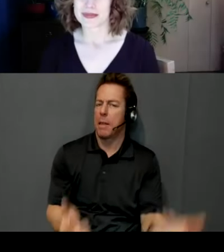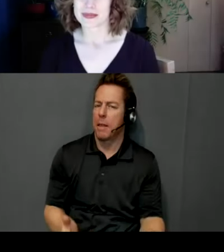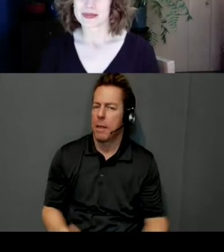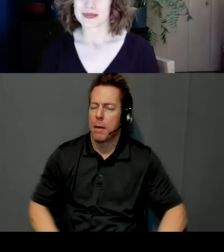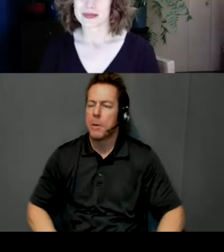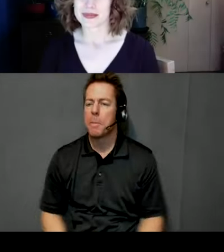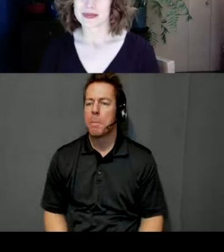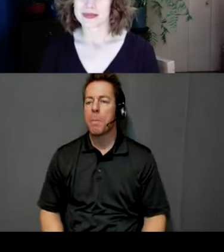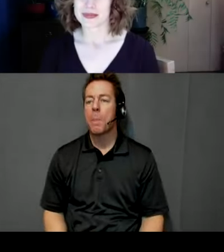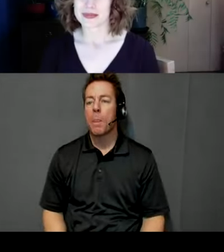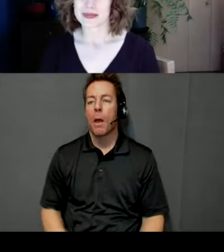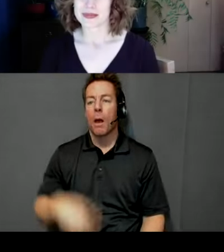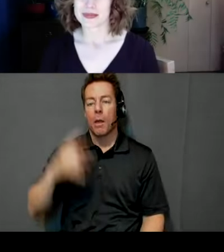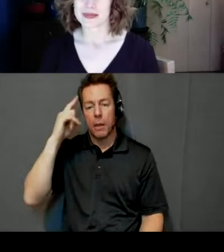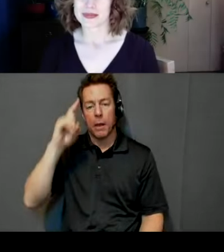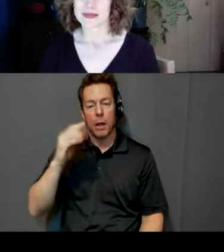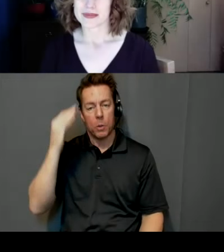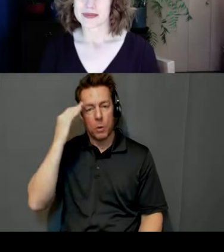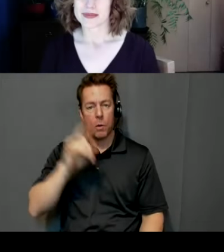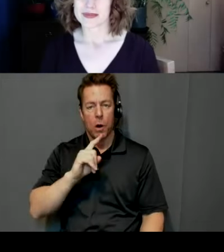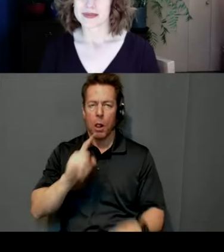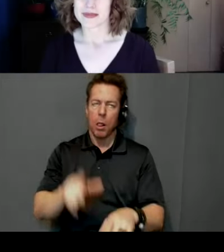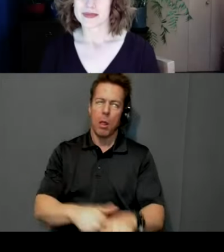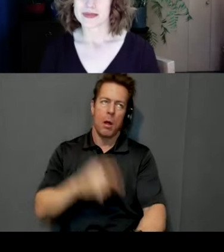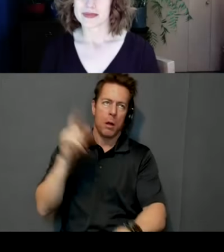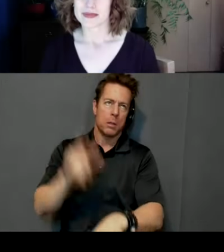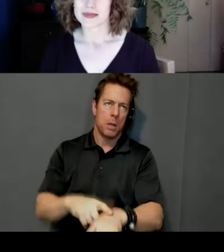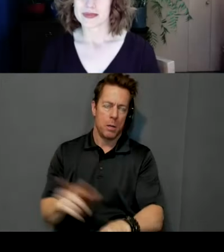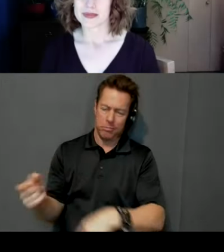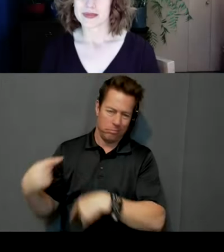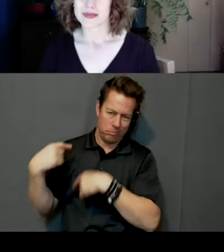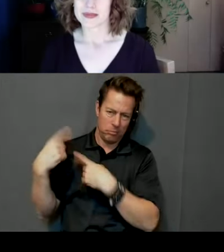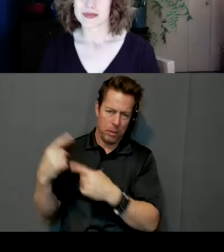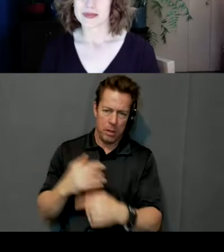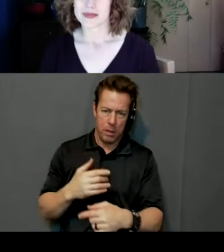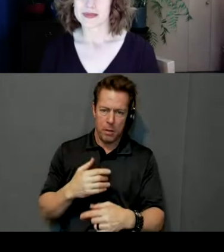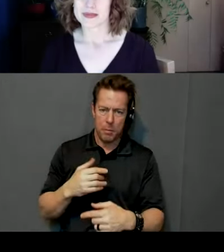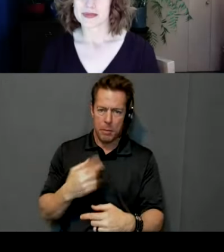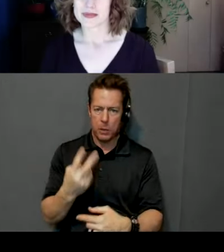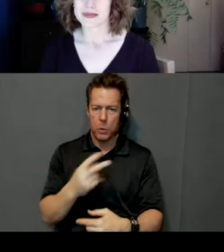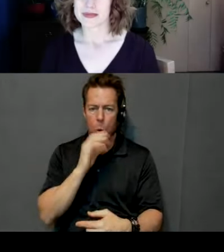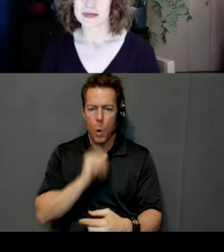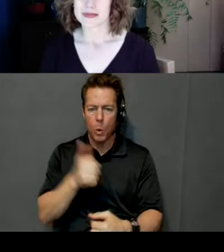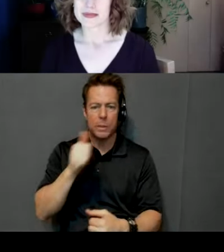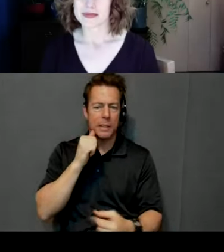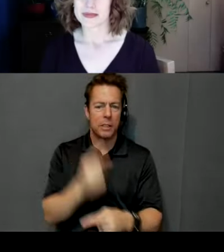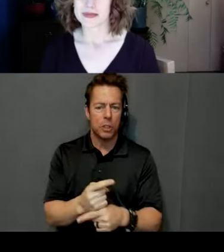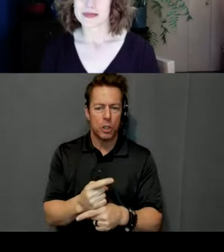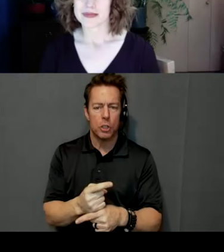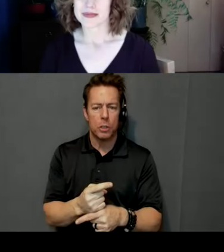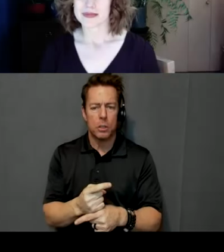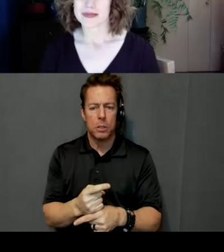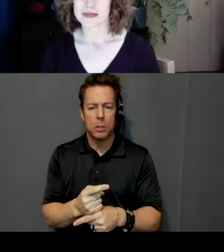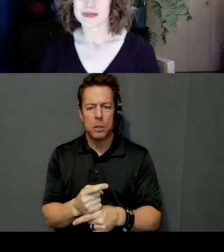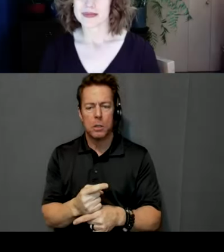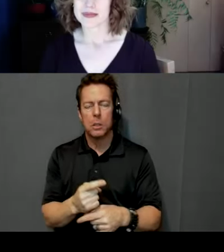I think I knew for a really long time. I mean, I started, my two older sisters were really good at